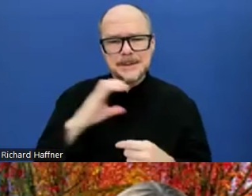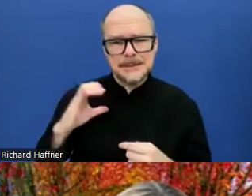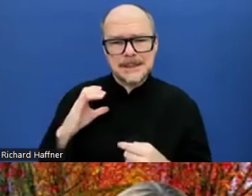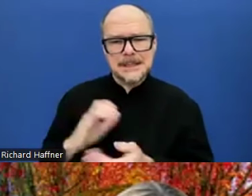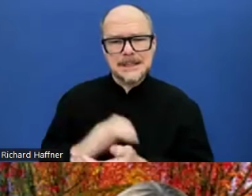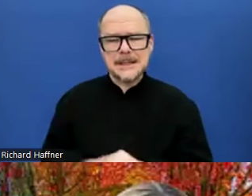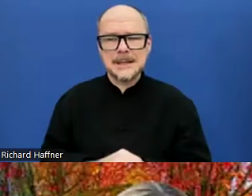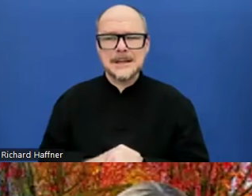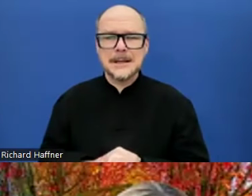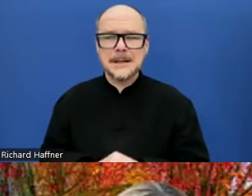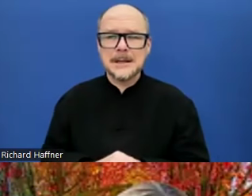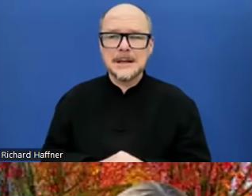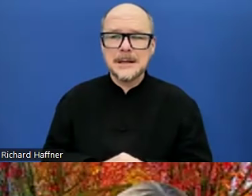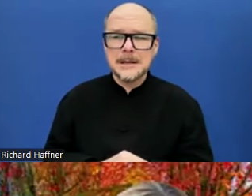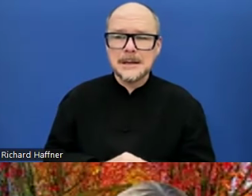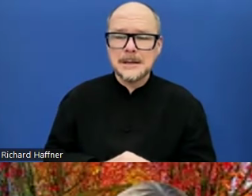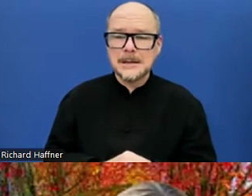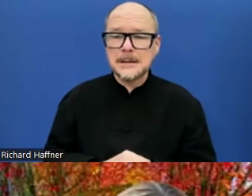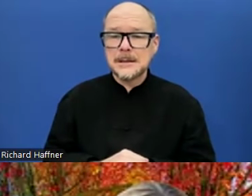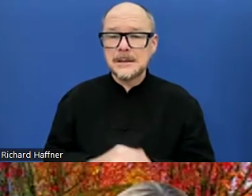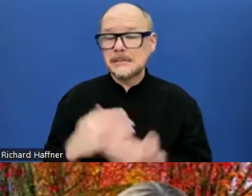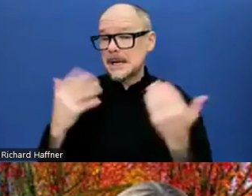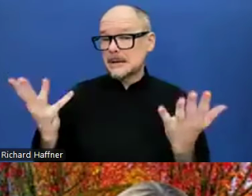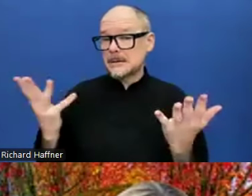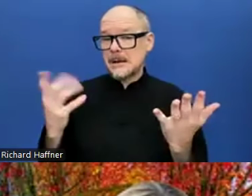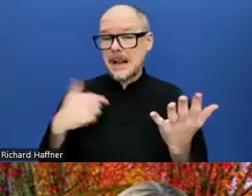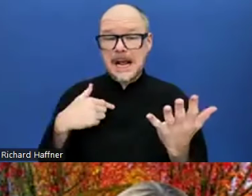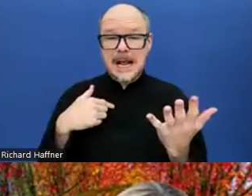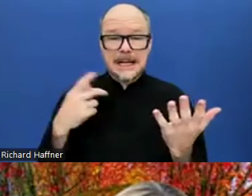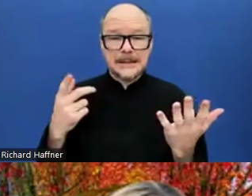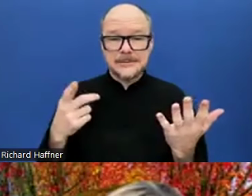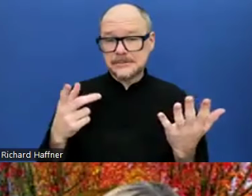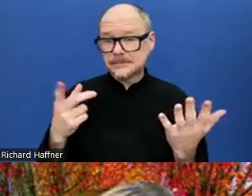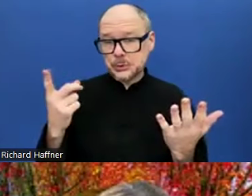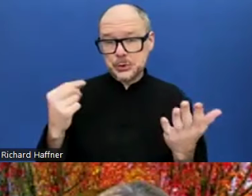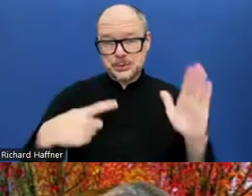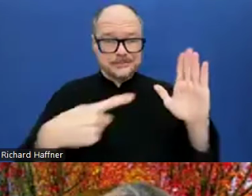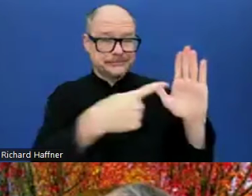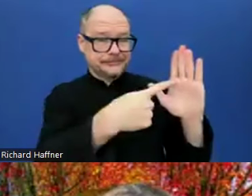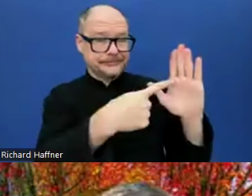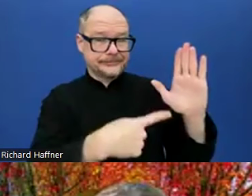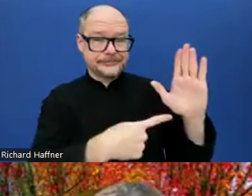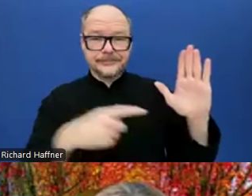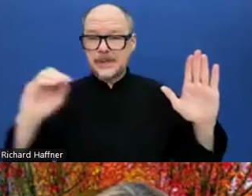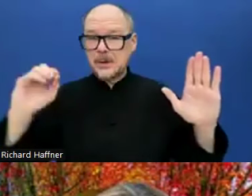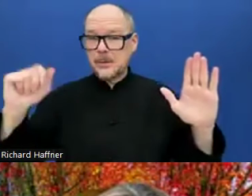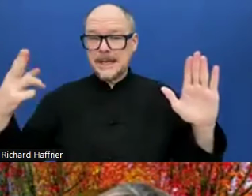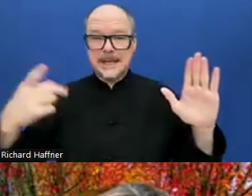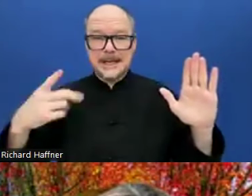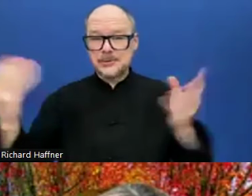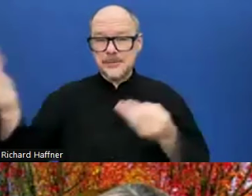Well, all I can do at this point is point to the excerpt that OAH provided,